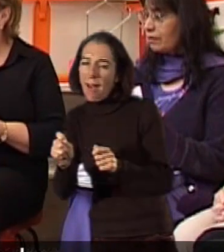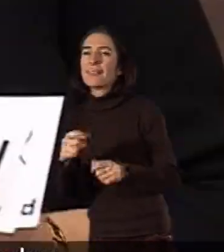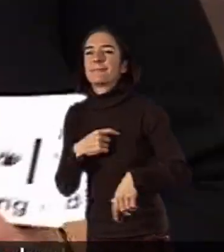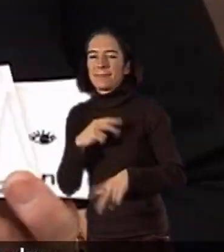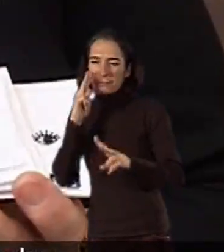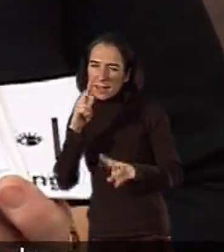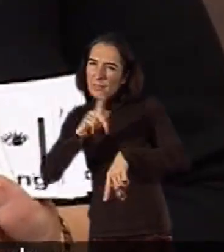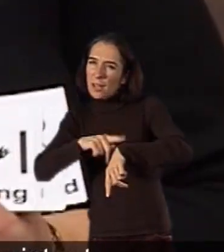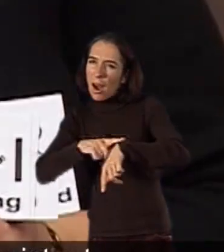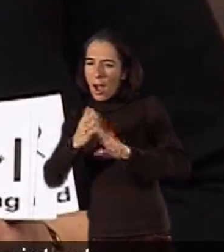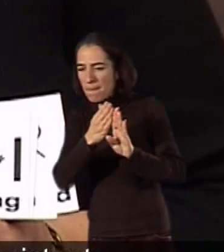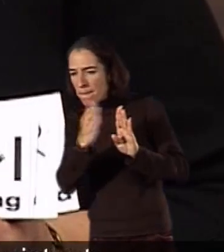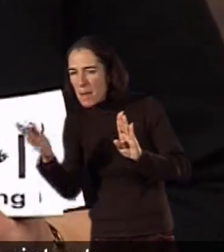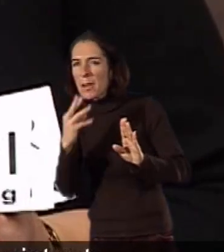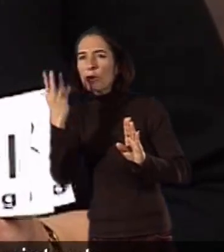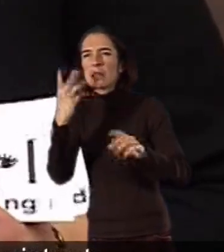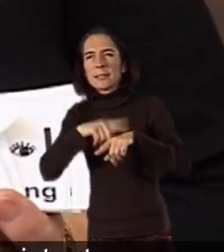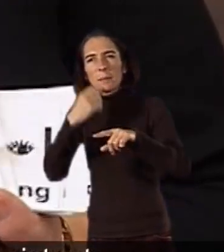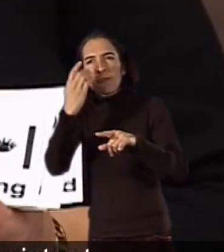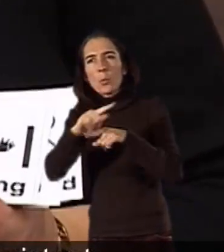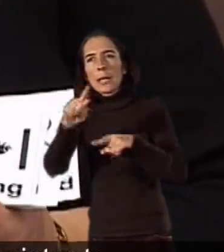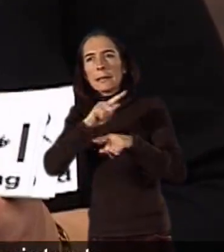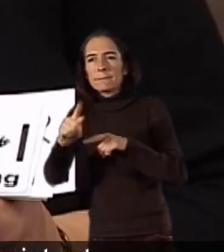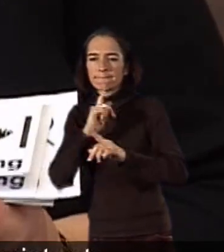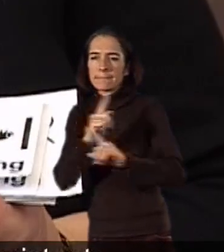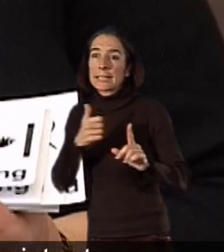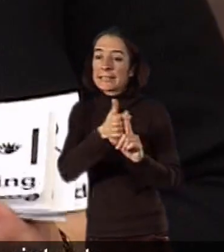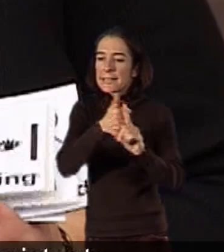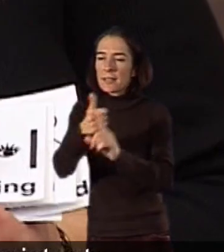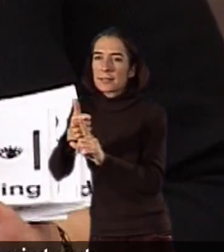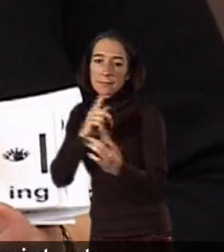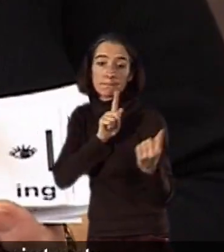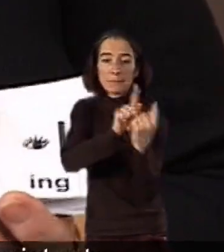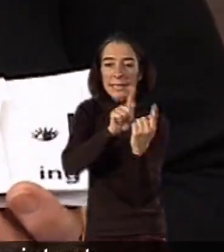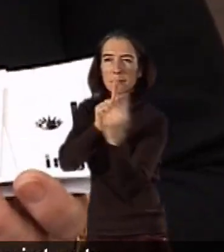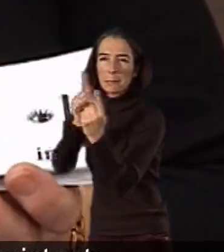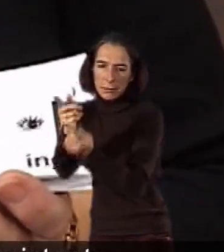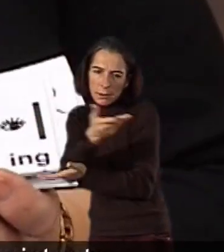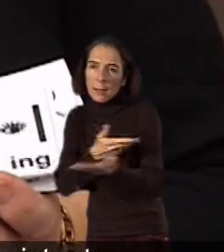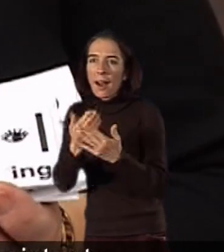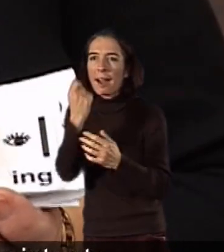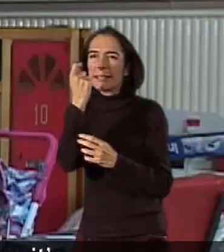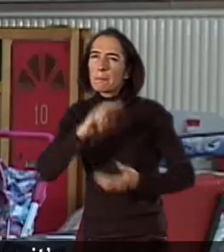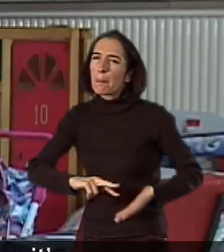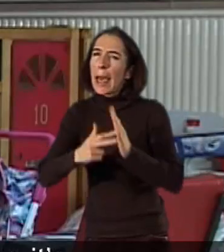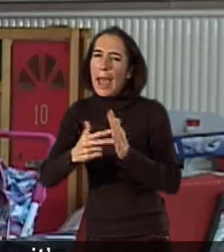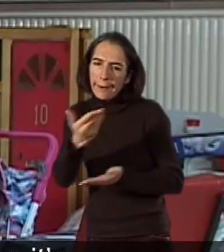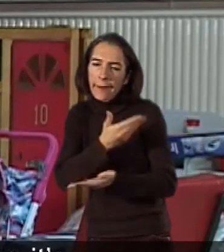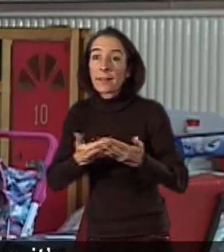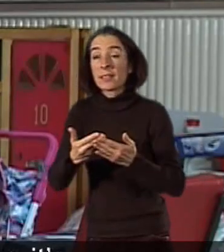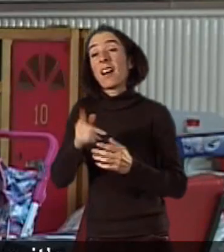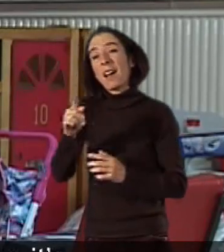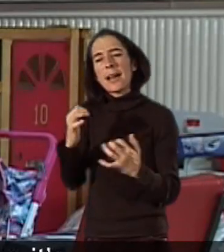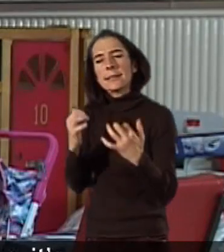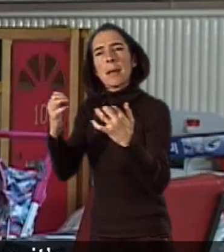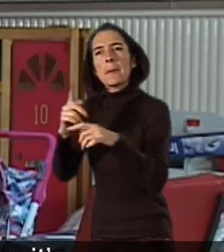time within the school day 3 times a week for teaching assistants and staff to meet and share ideas and plan. We've moved our